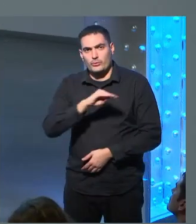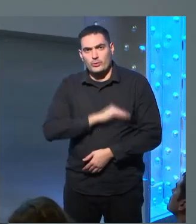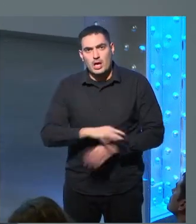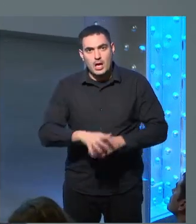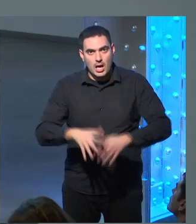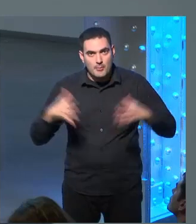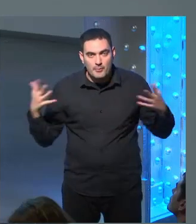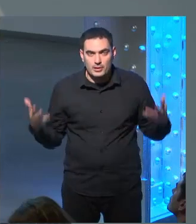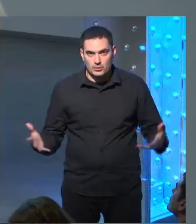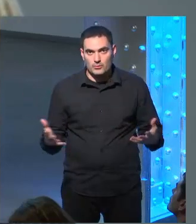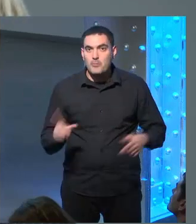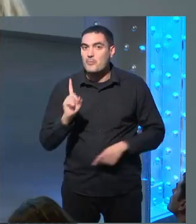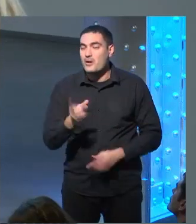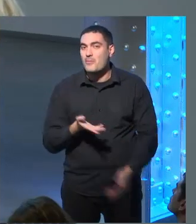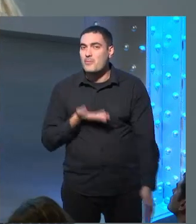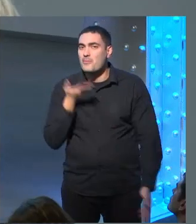huge,